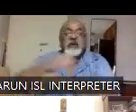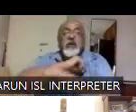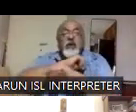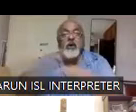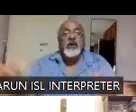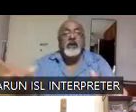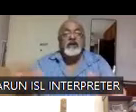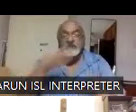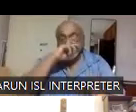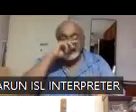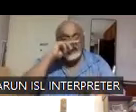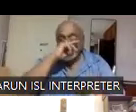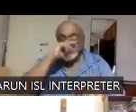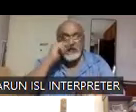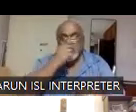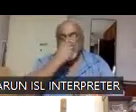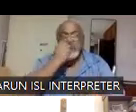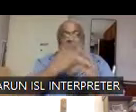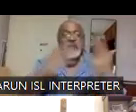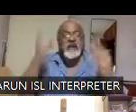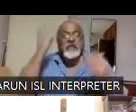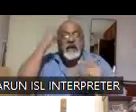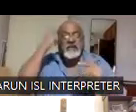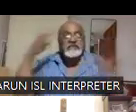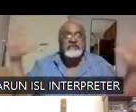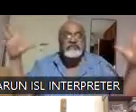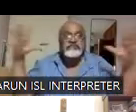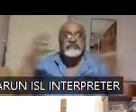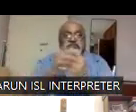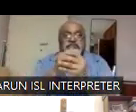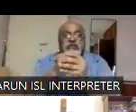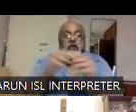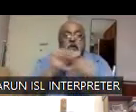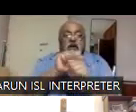brains came together in many countries of the world, that in the history of